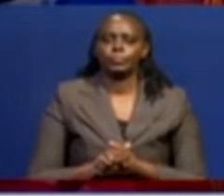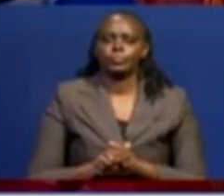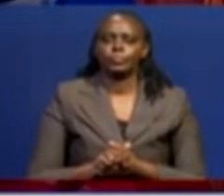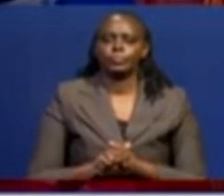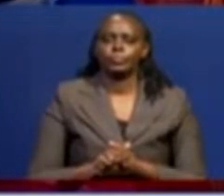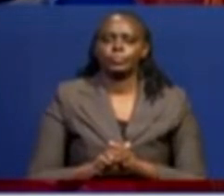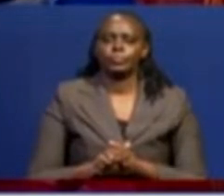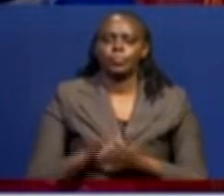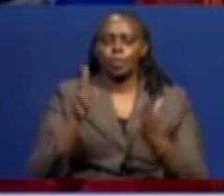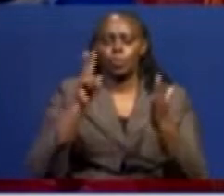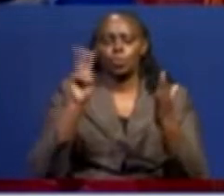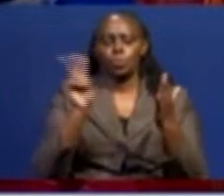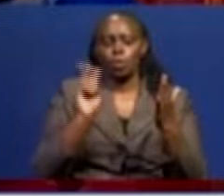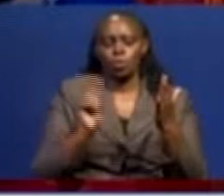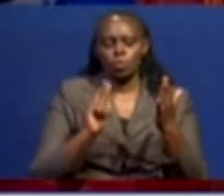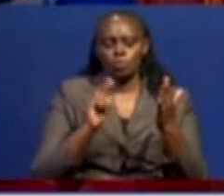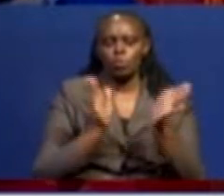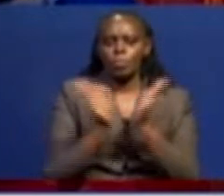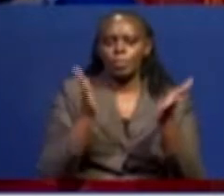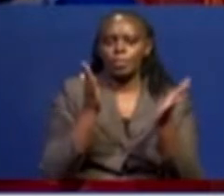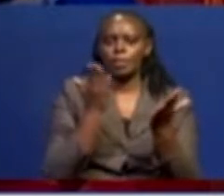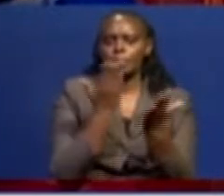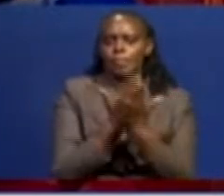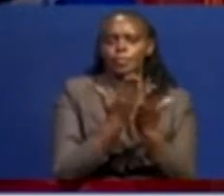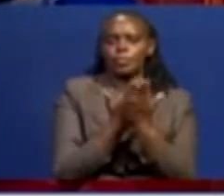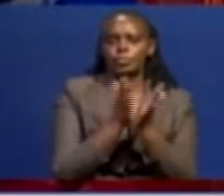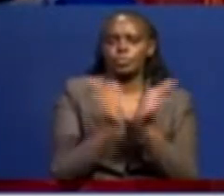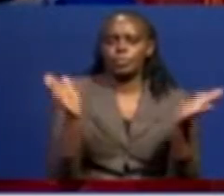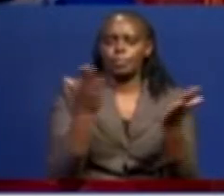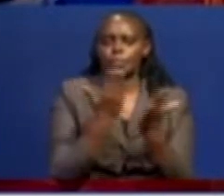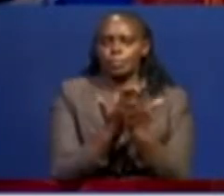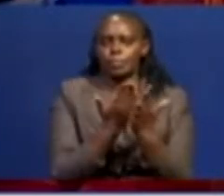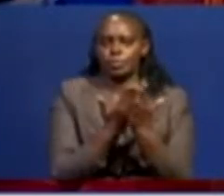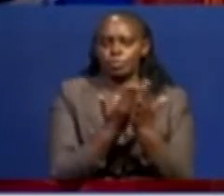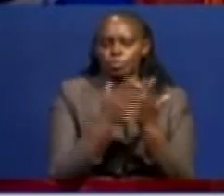Sorry, I beg your pardon, we're looking for the petition, the public petition.